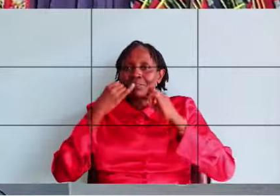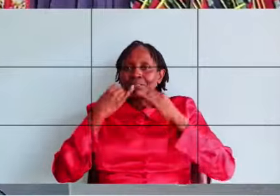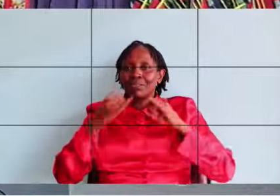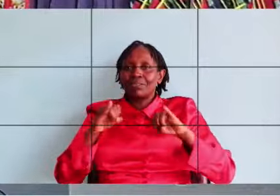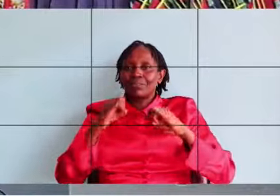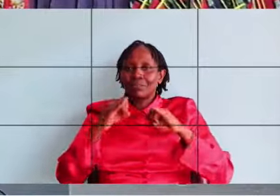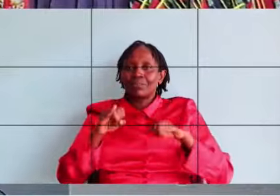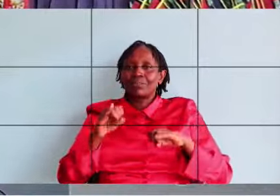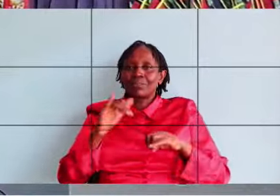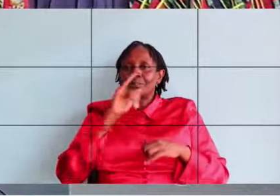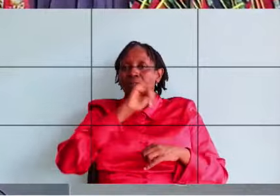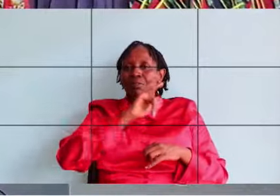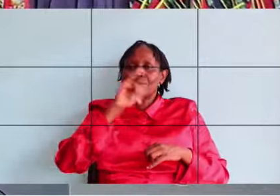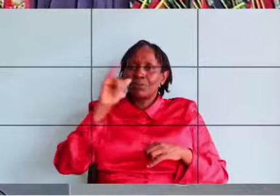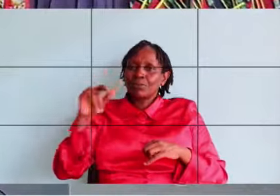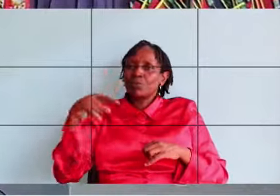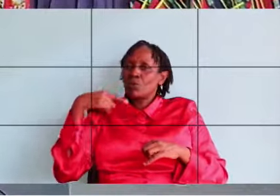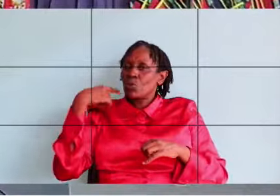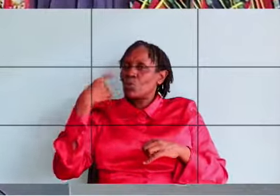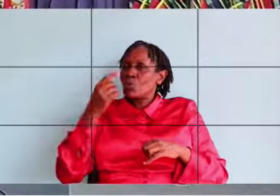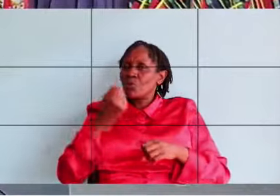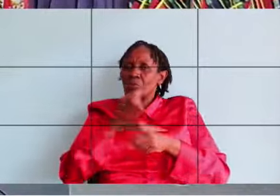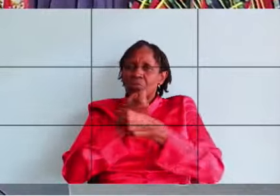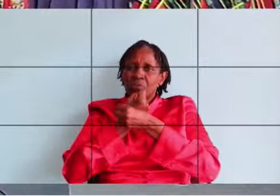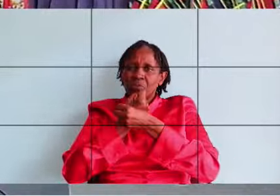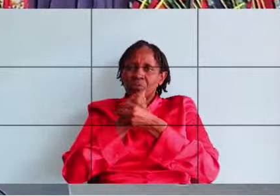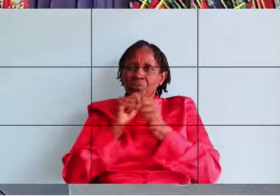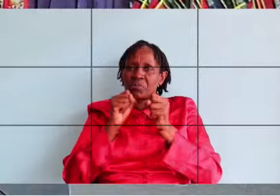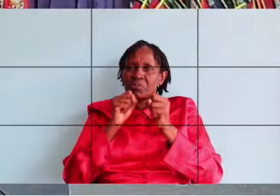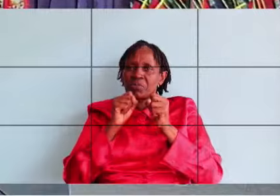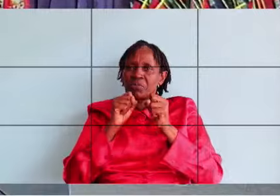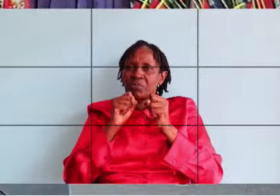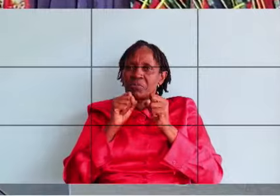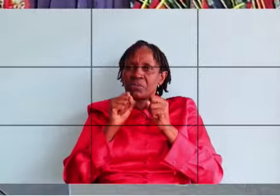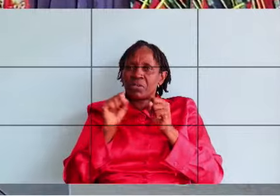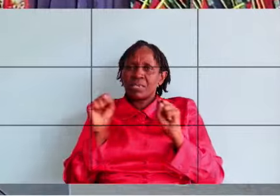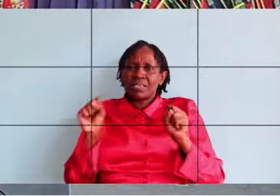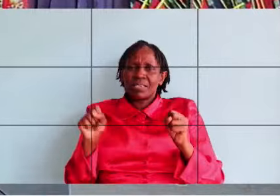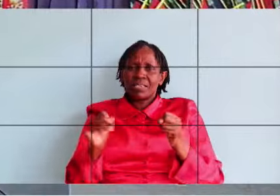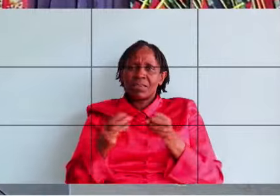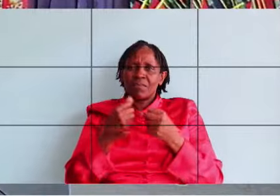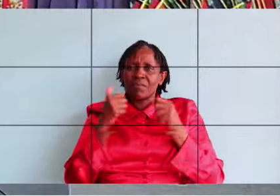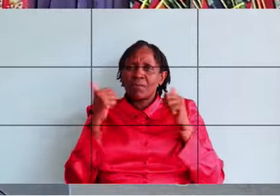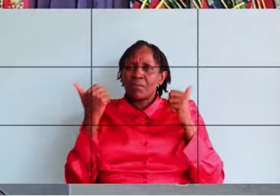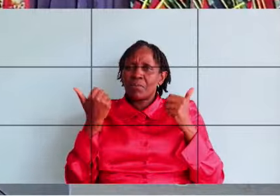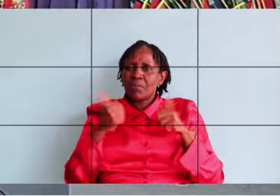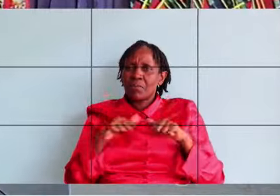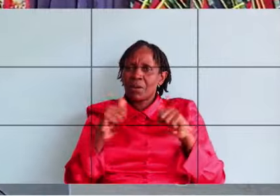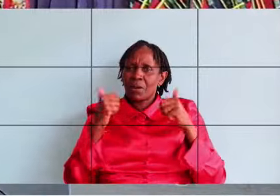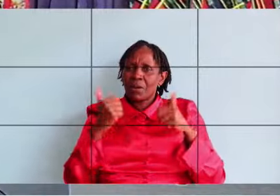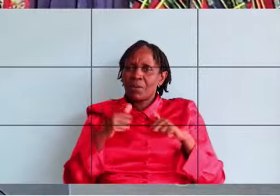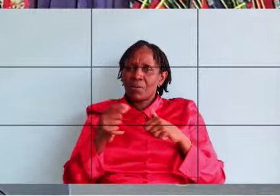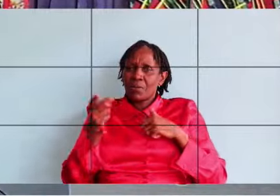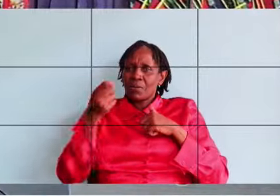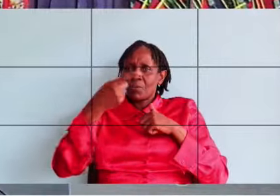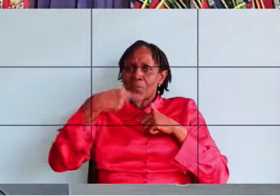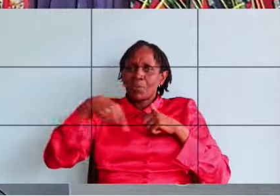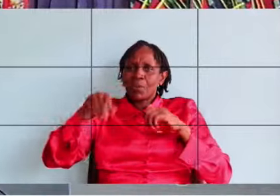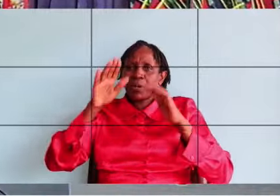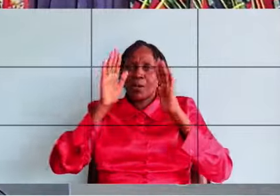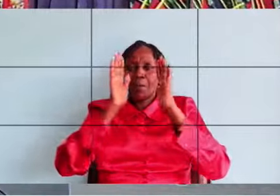yet given their very lives to you, Lord, bring them to this place where they can acknowledge